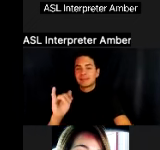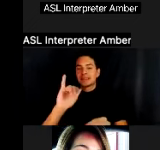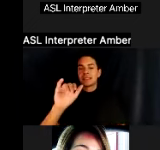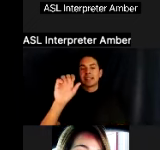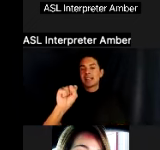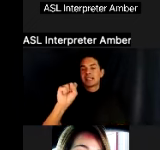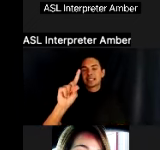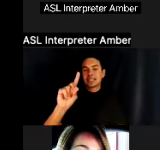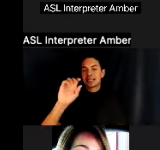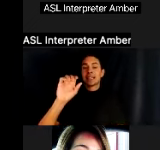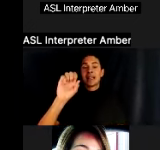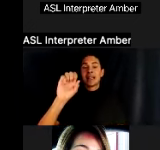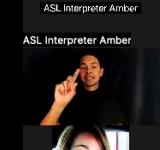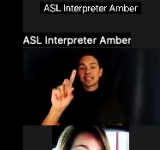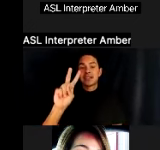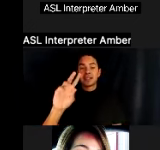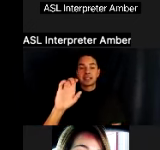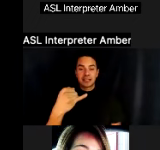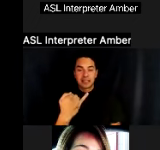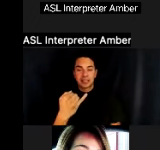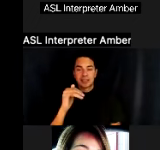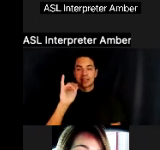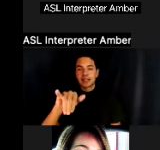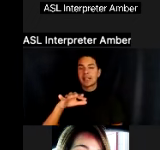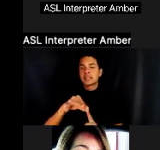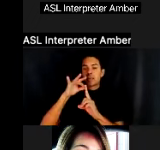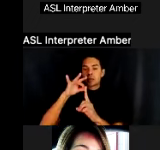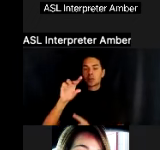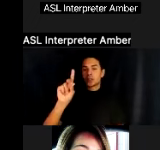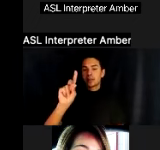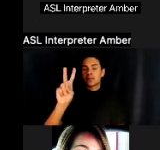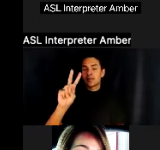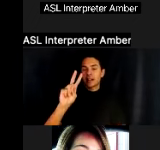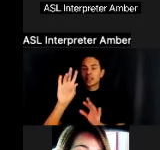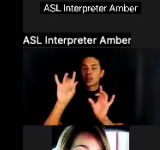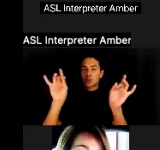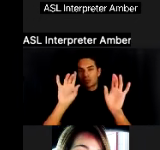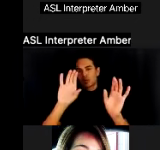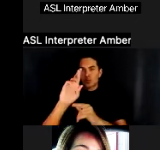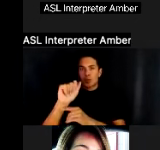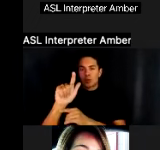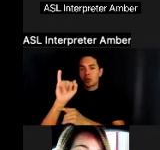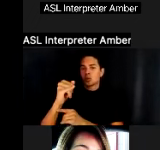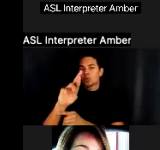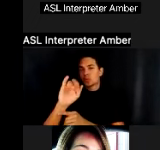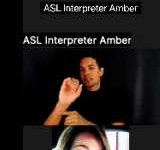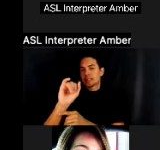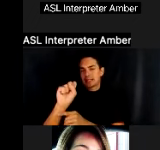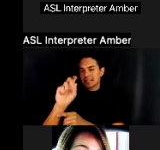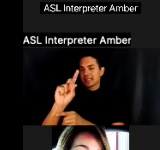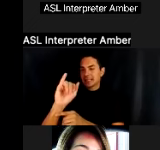right, special domestic violence criminal jurisdiction, and changes to VAWA's tribal provision, and being able to